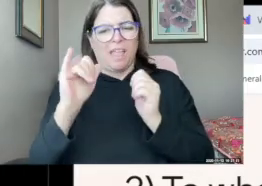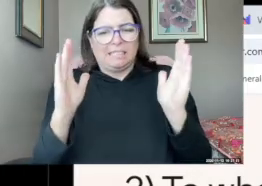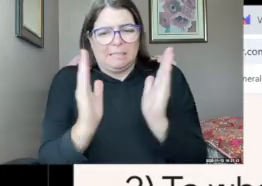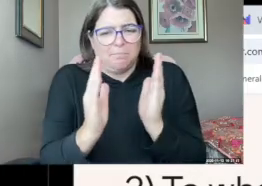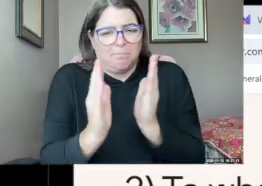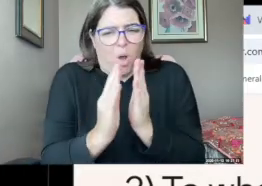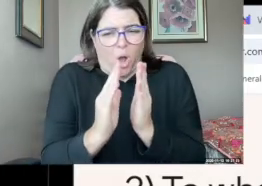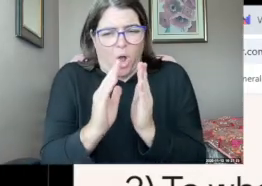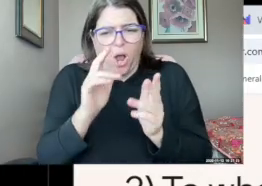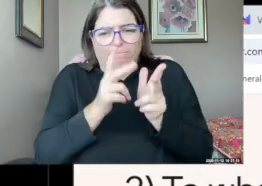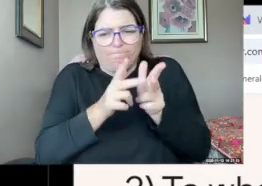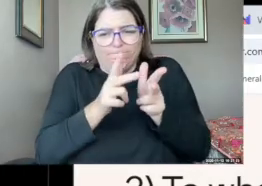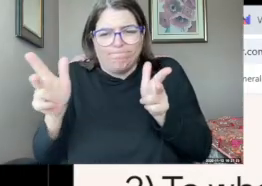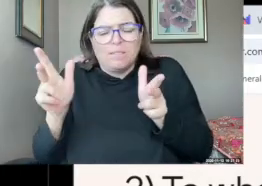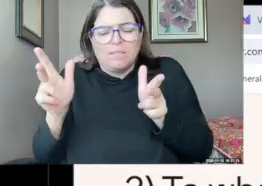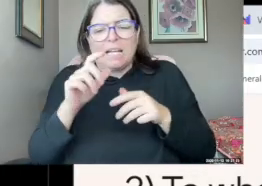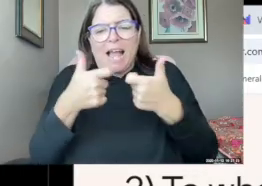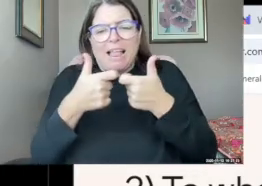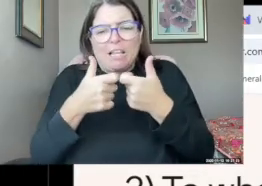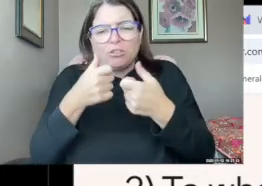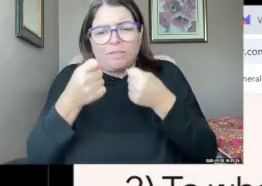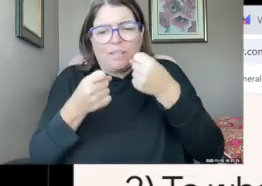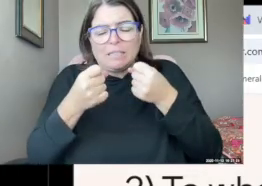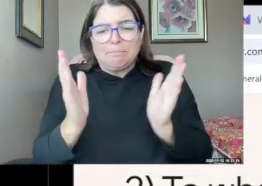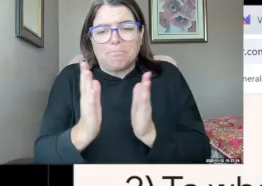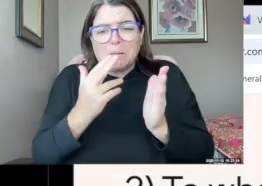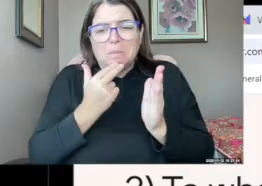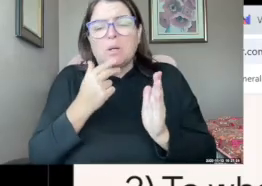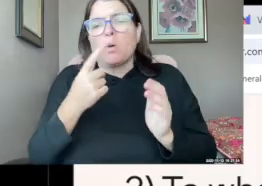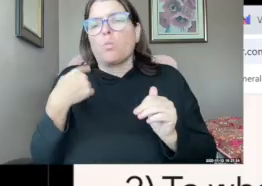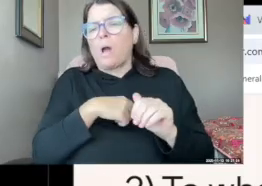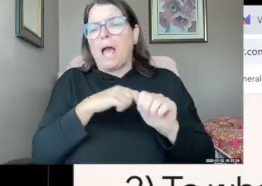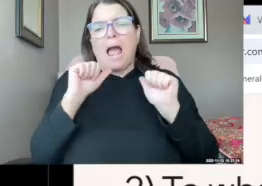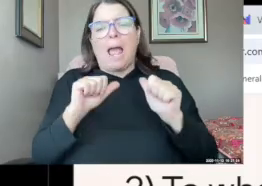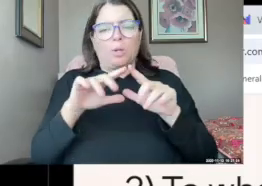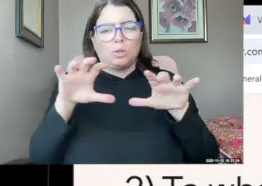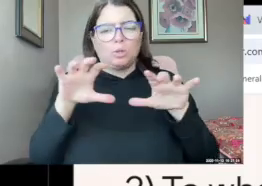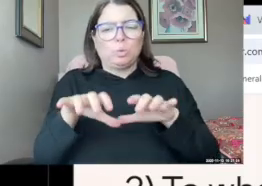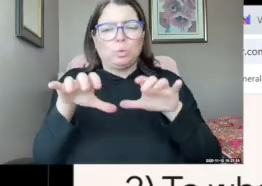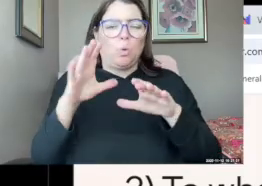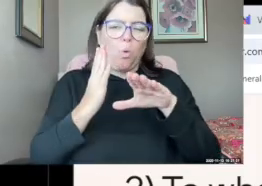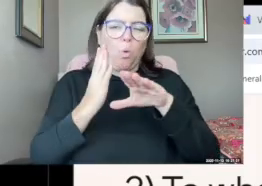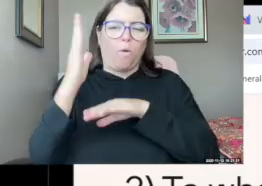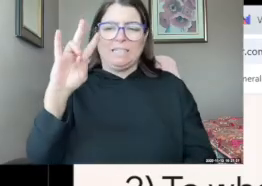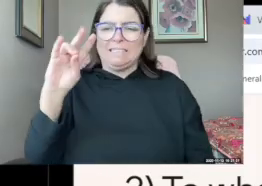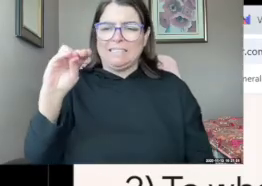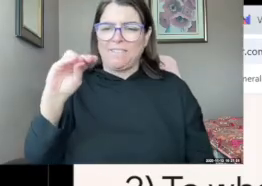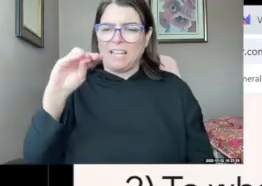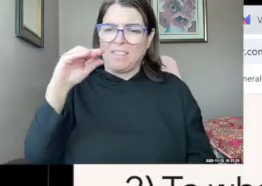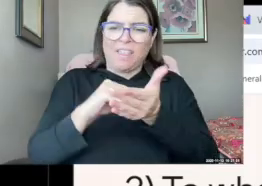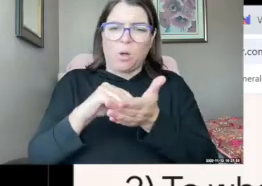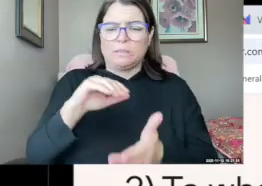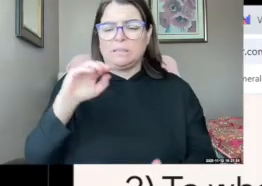consistently with the small fleet that we got of electric vehicles, we've been able to